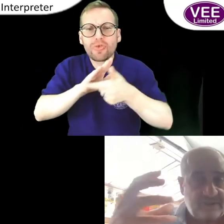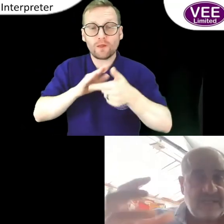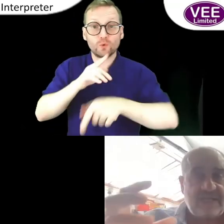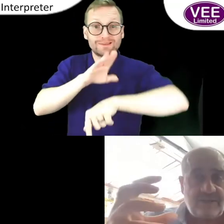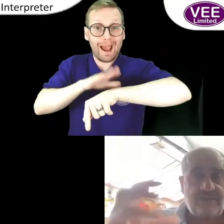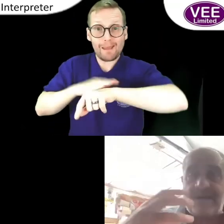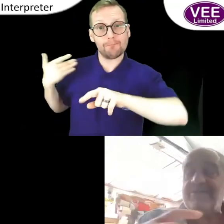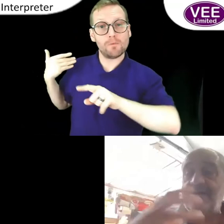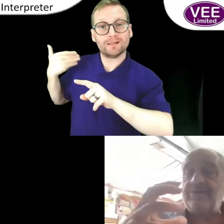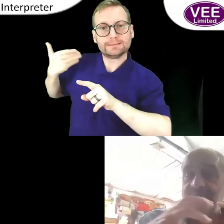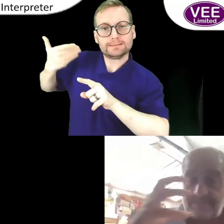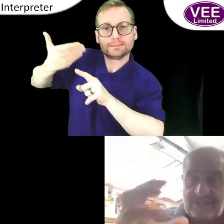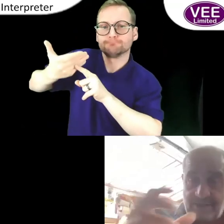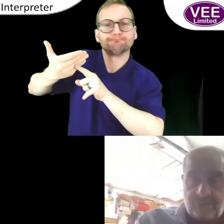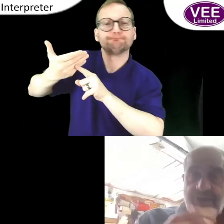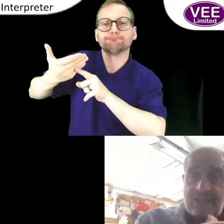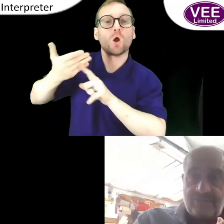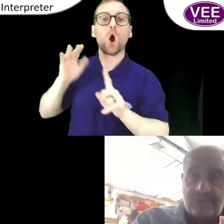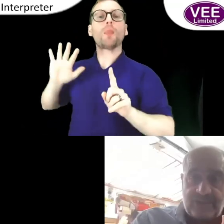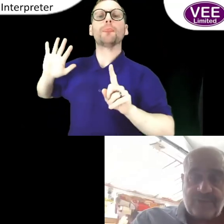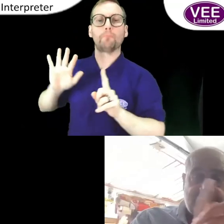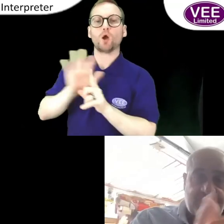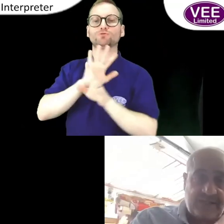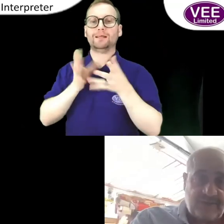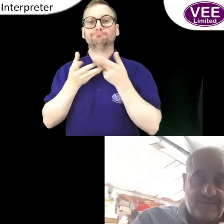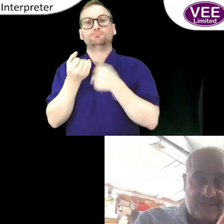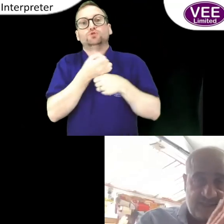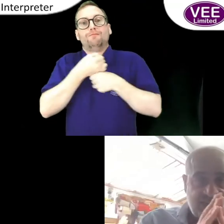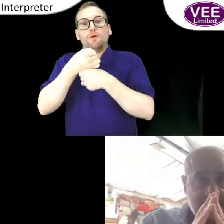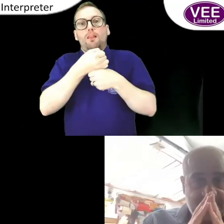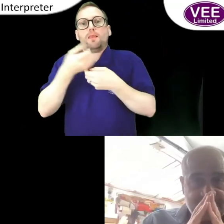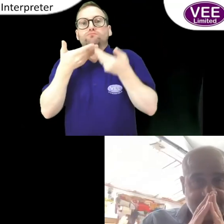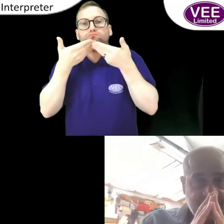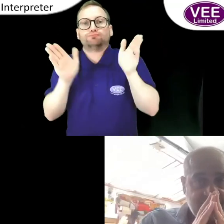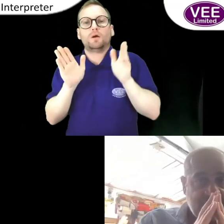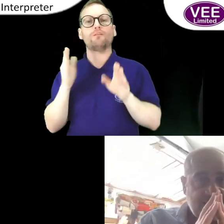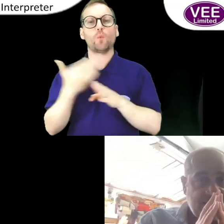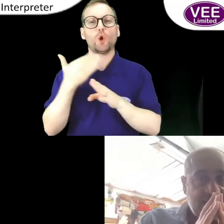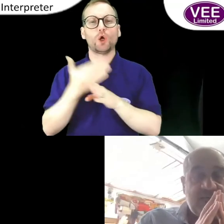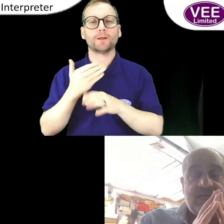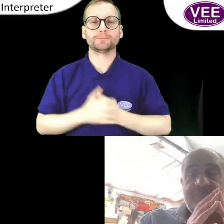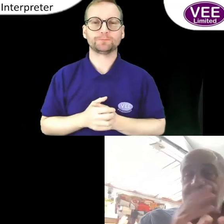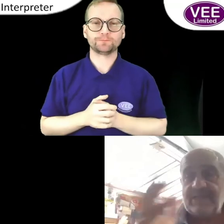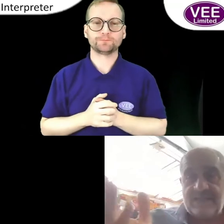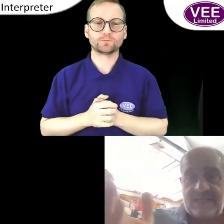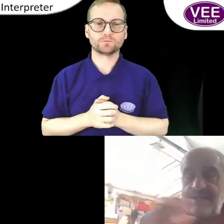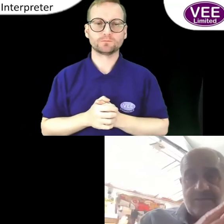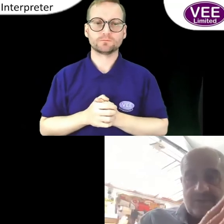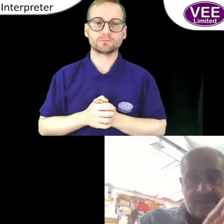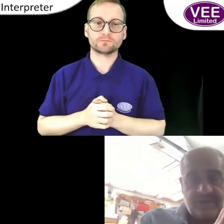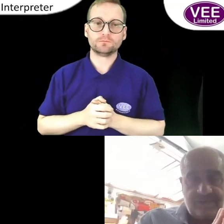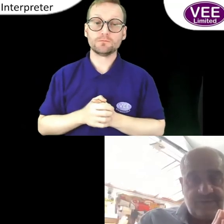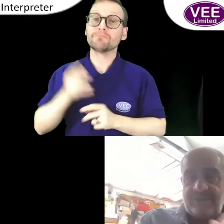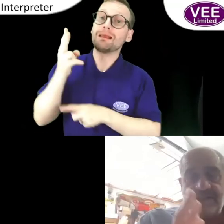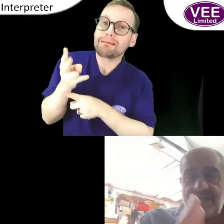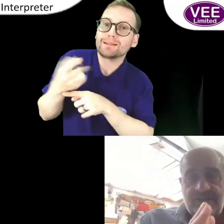just telling you the background of this body of work I am working with. Can we have the next slide, please? Again, talking